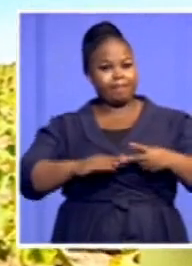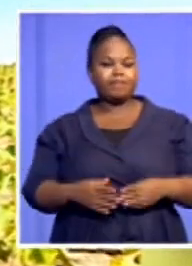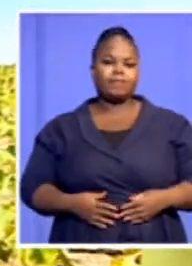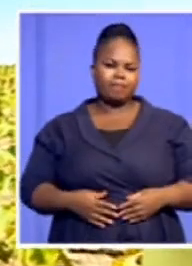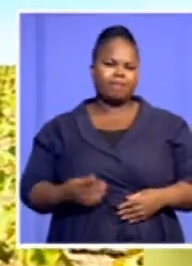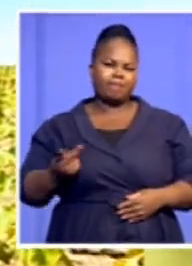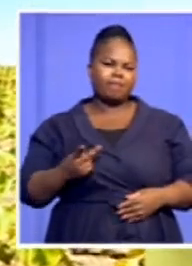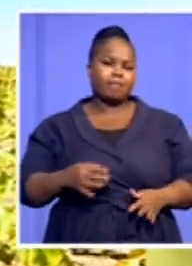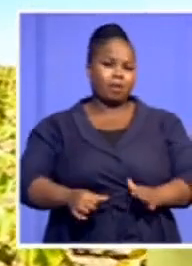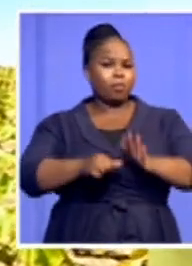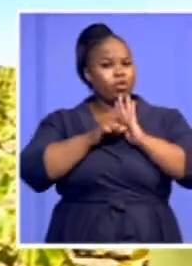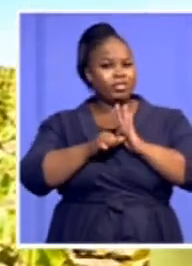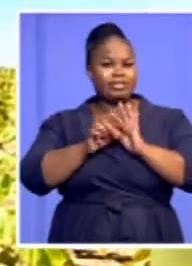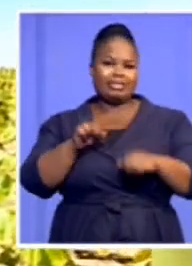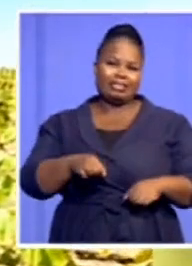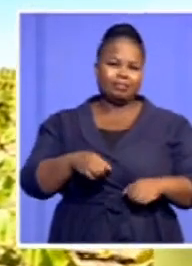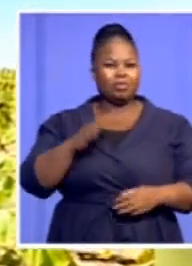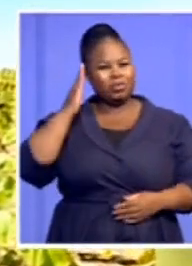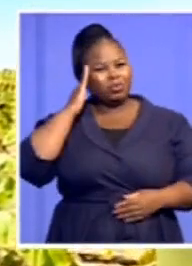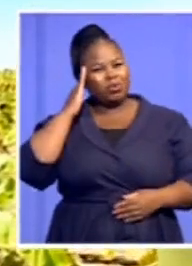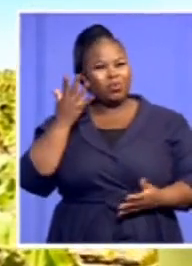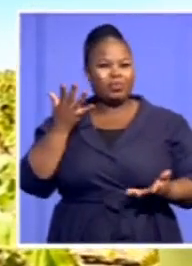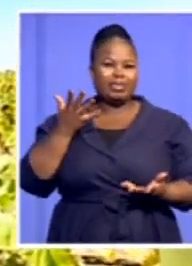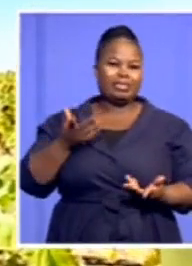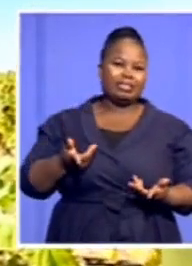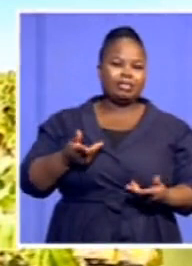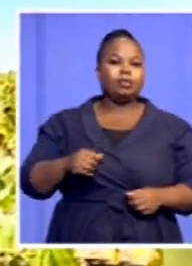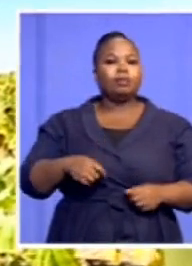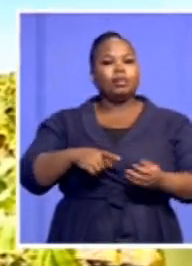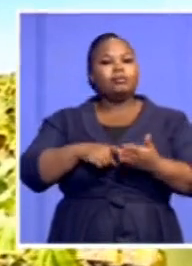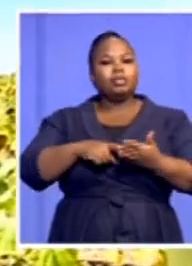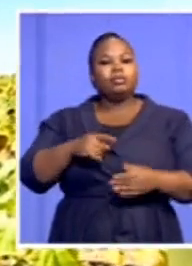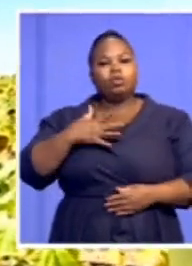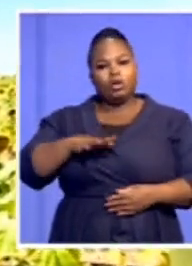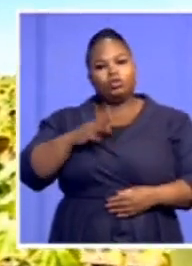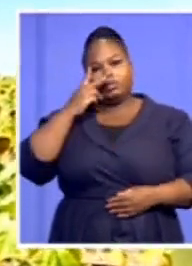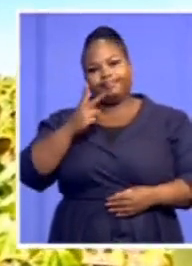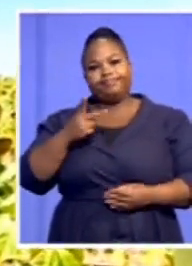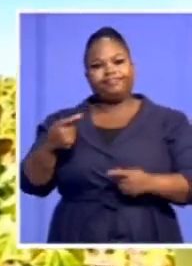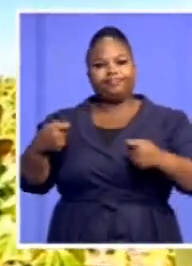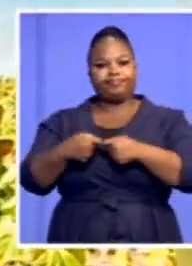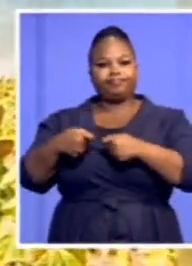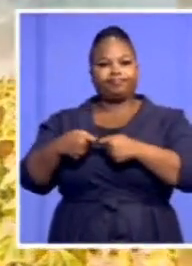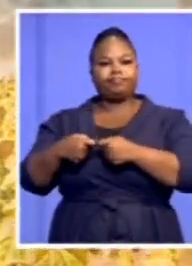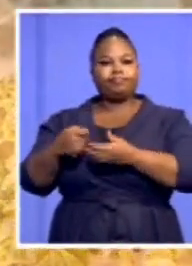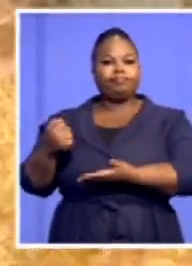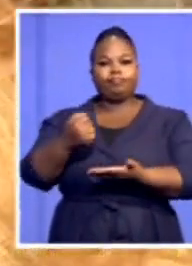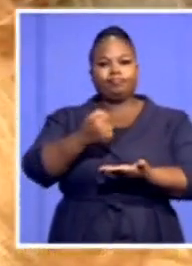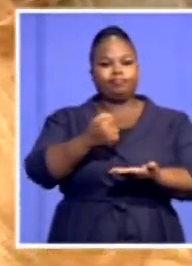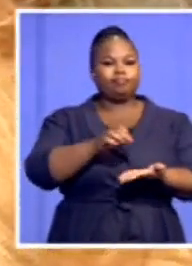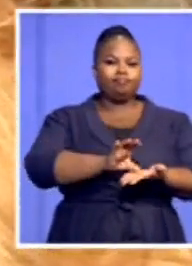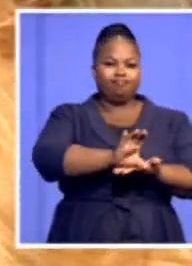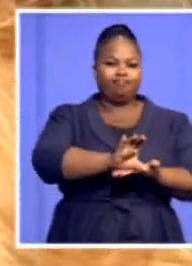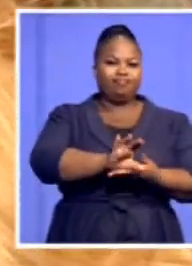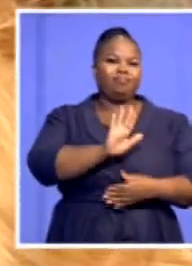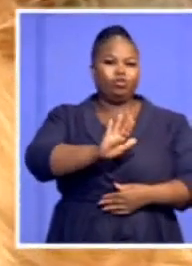it's a little more mundane, is that it is designed to seek compensation. And you know, the way that we look at it